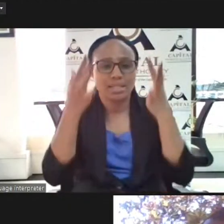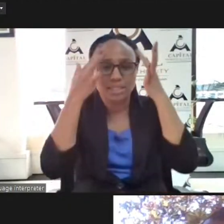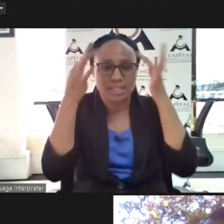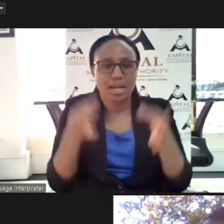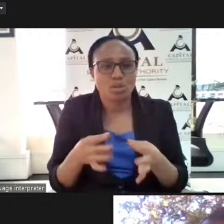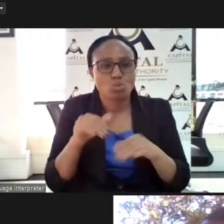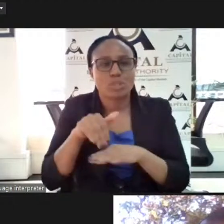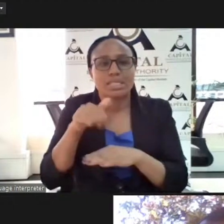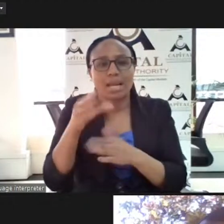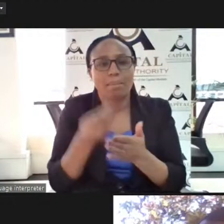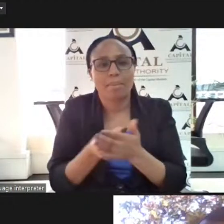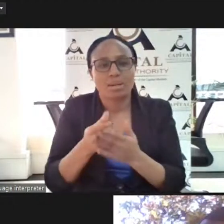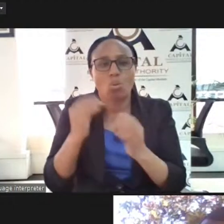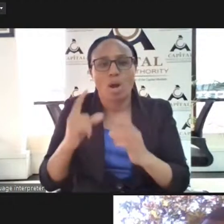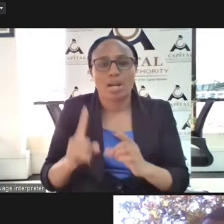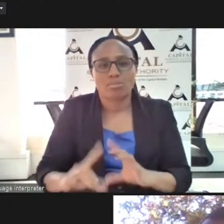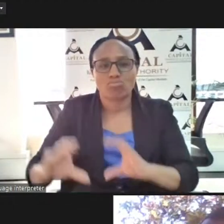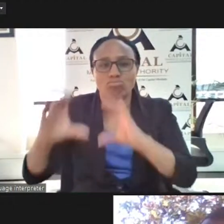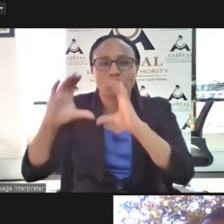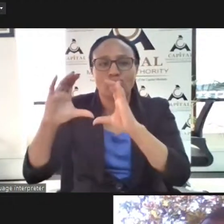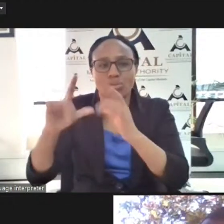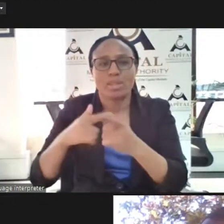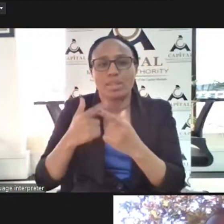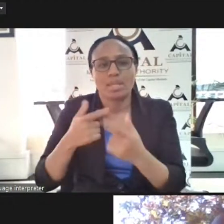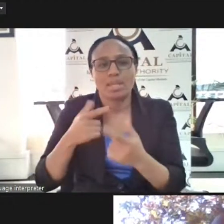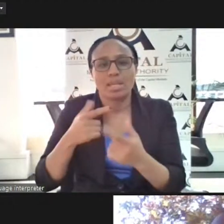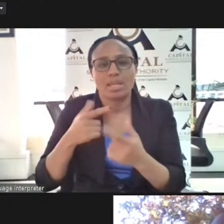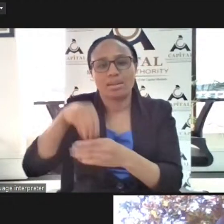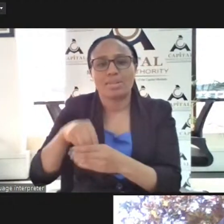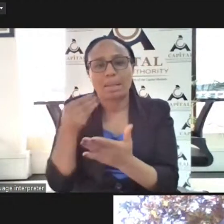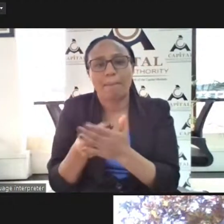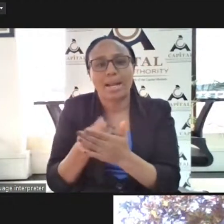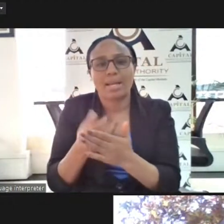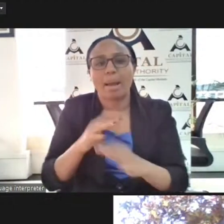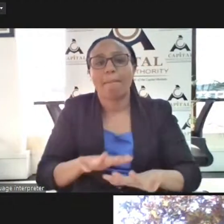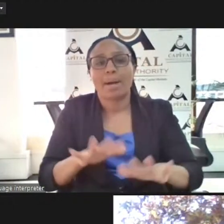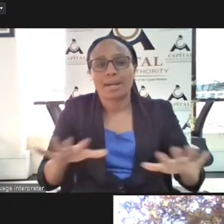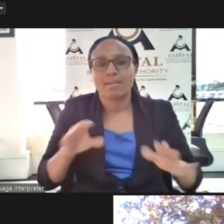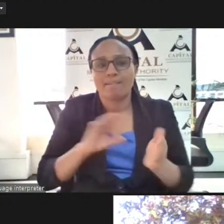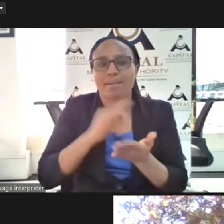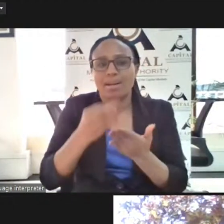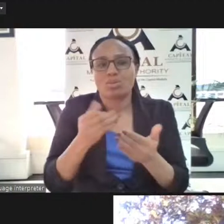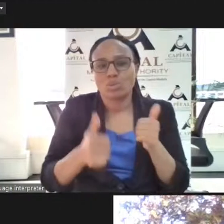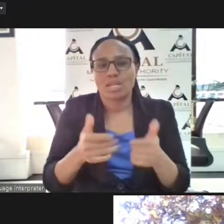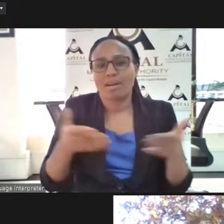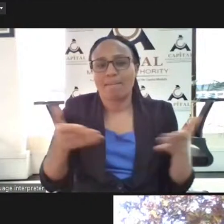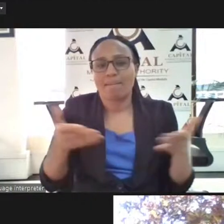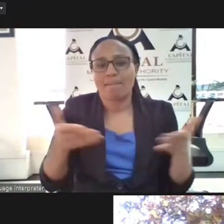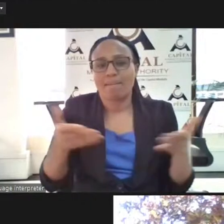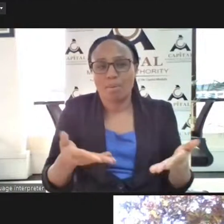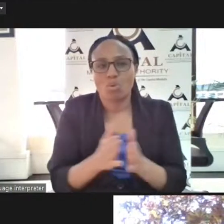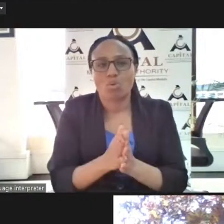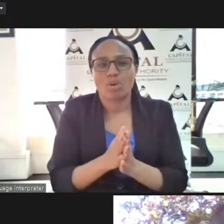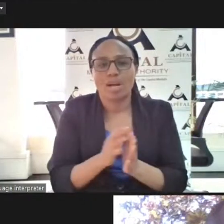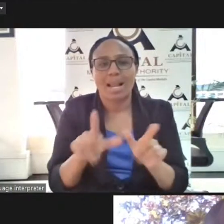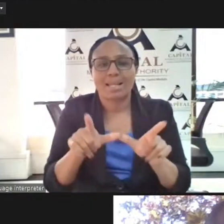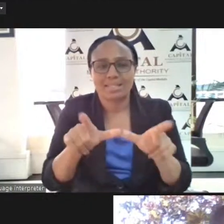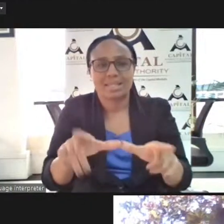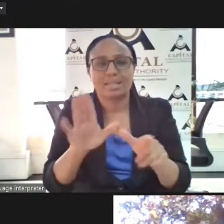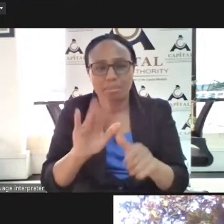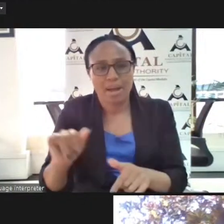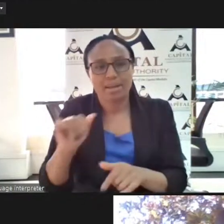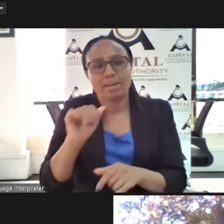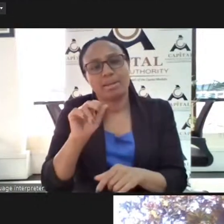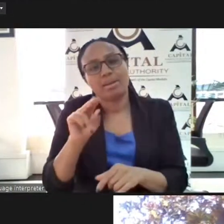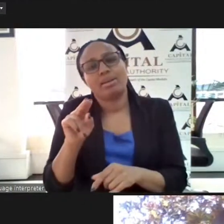send money in one lump sum and invest in money market funds that we have available that are licensed by the Capital Markets Authority. You could also